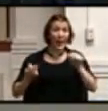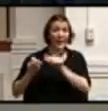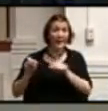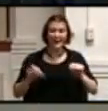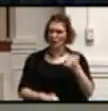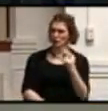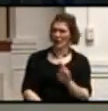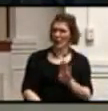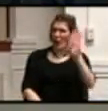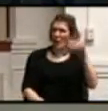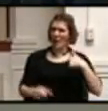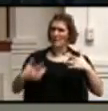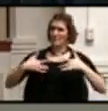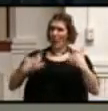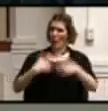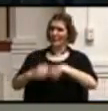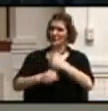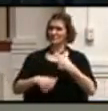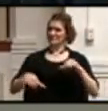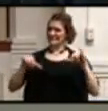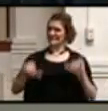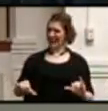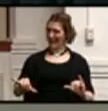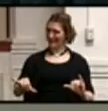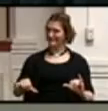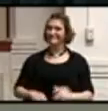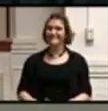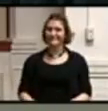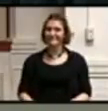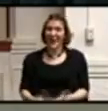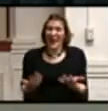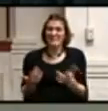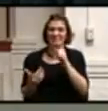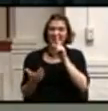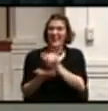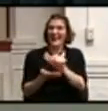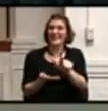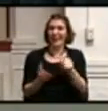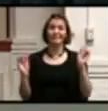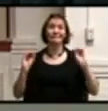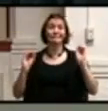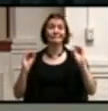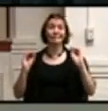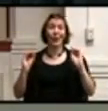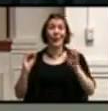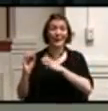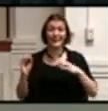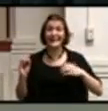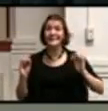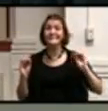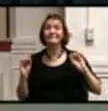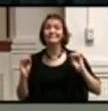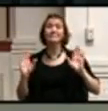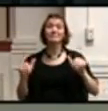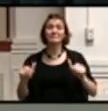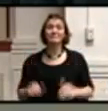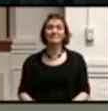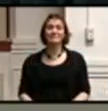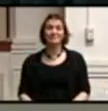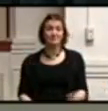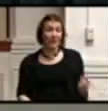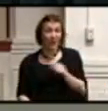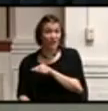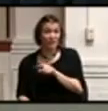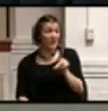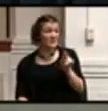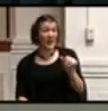I'm excited too, David, about this year. No, I have nothing. There was no committees on my end. All right, anybody